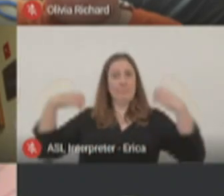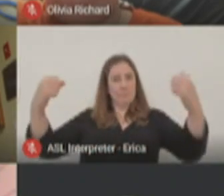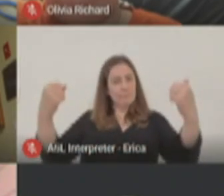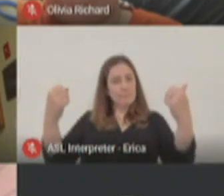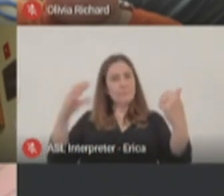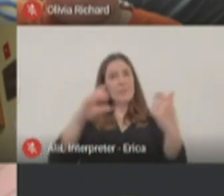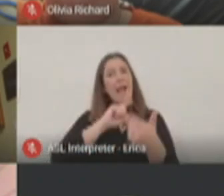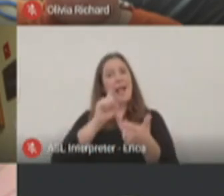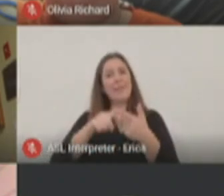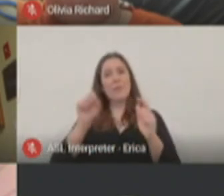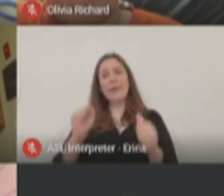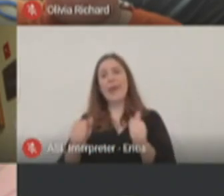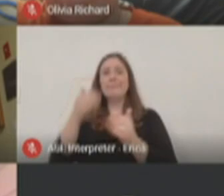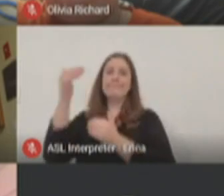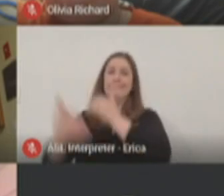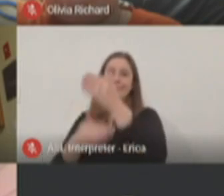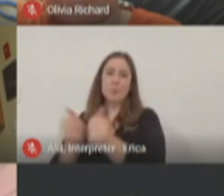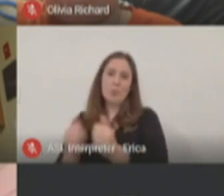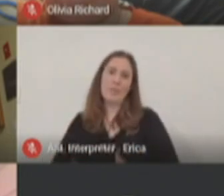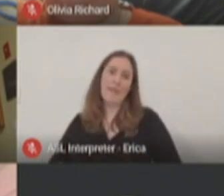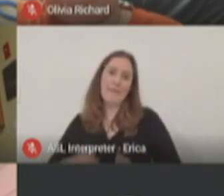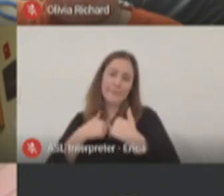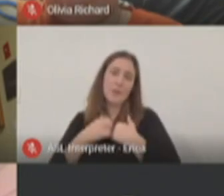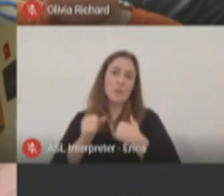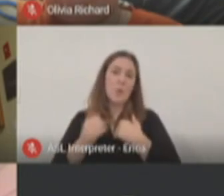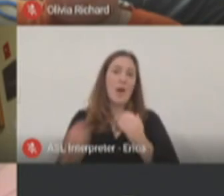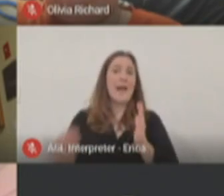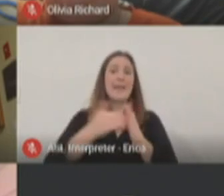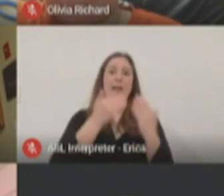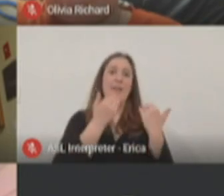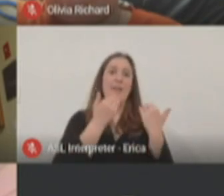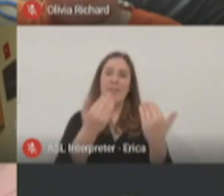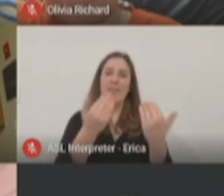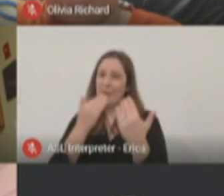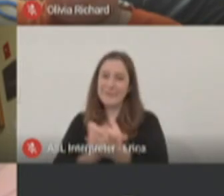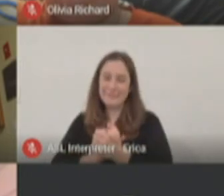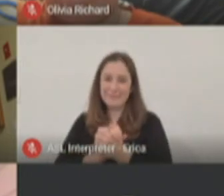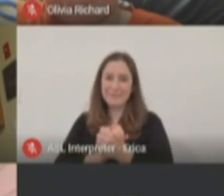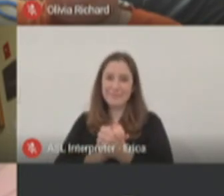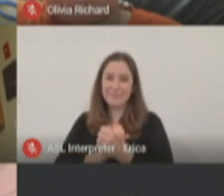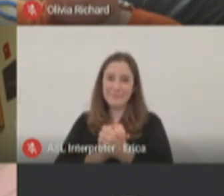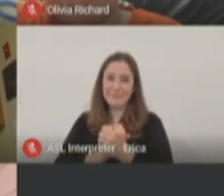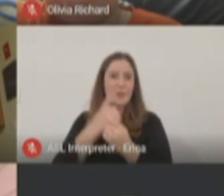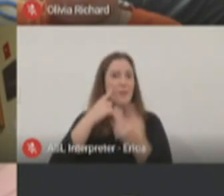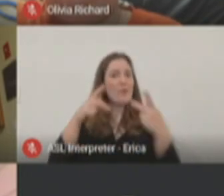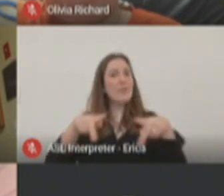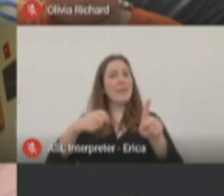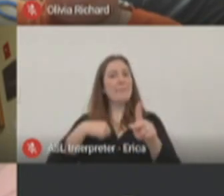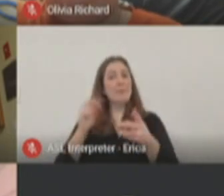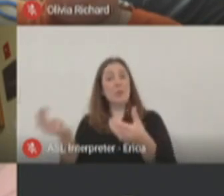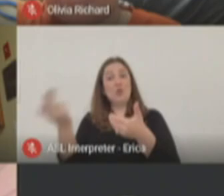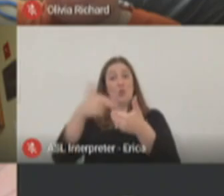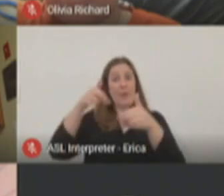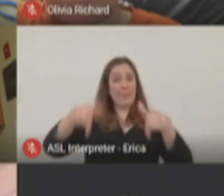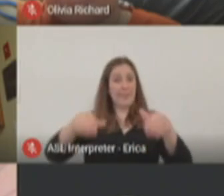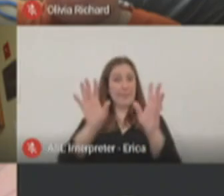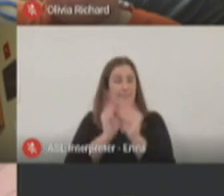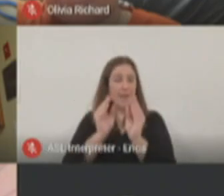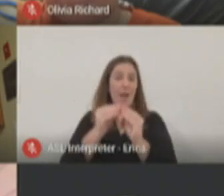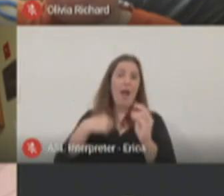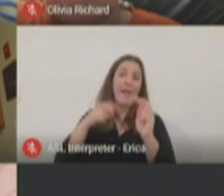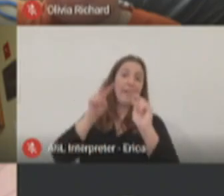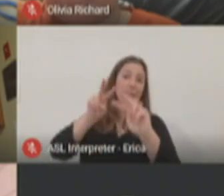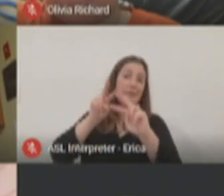do. So with that, I just want to say thank you again for allowing me to join you, and look forward to